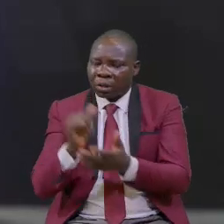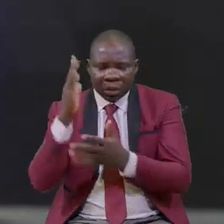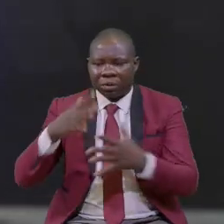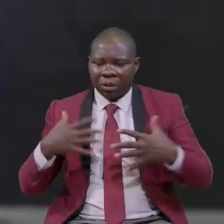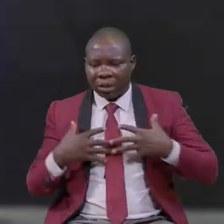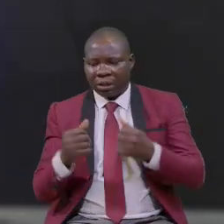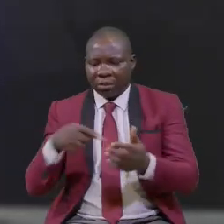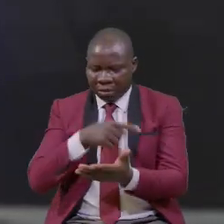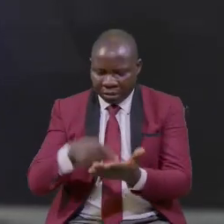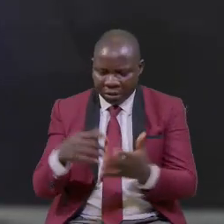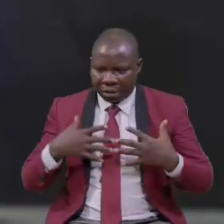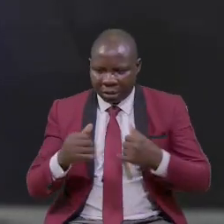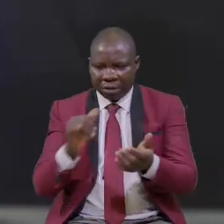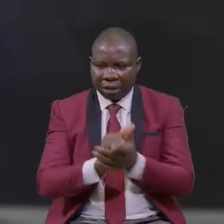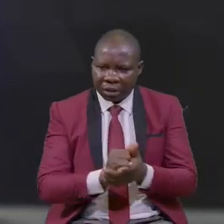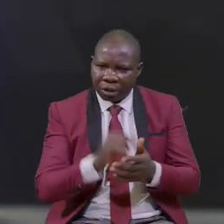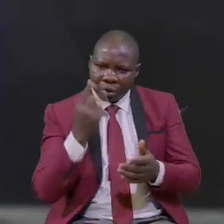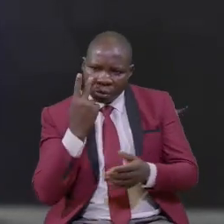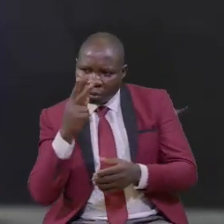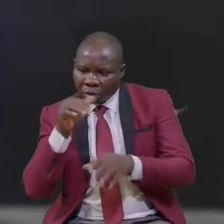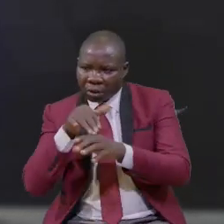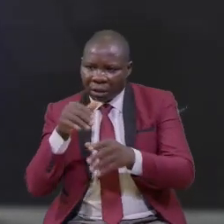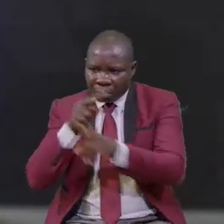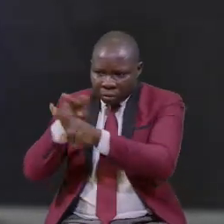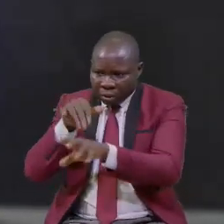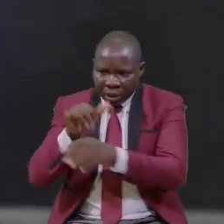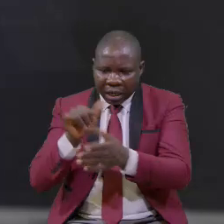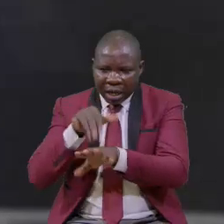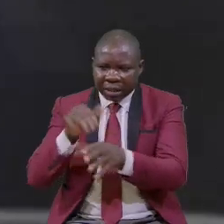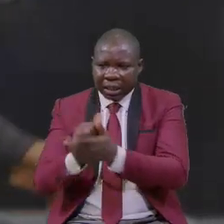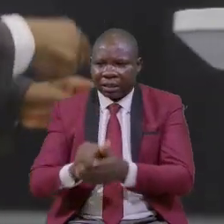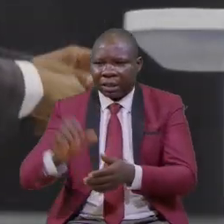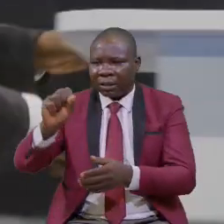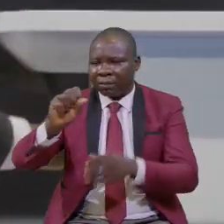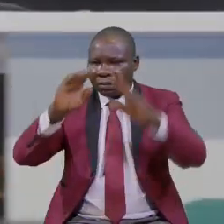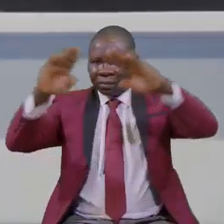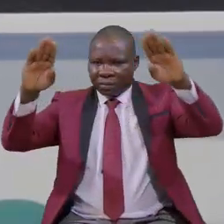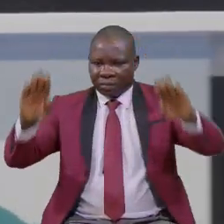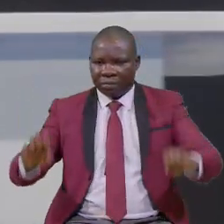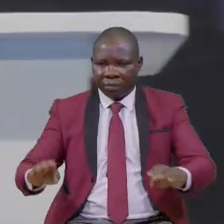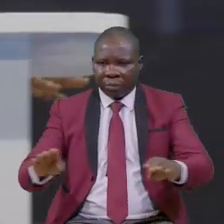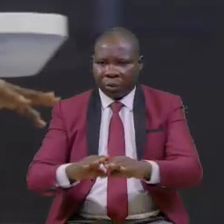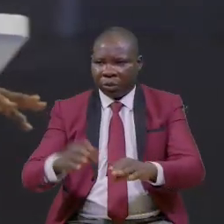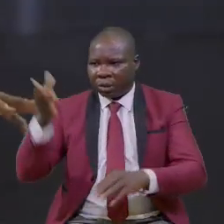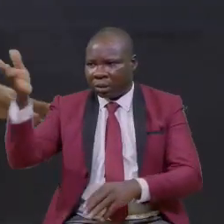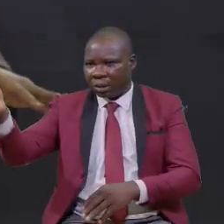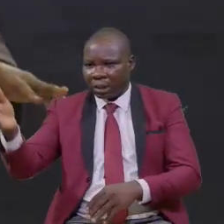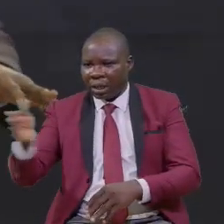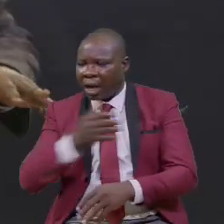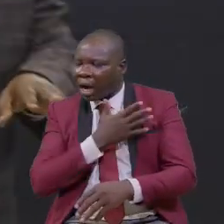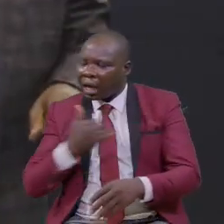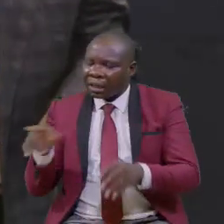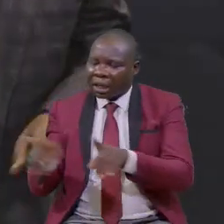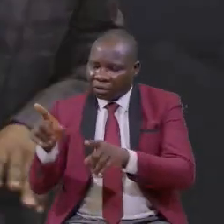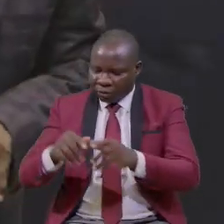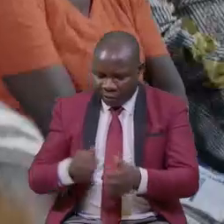there. That sign points to that place. And as you follow that sign, you get there. Tonight,